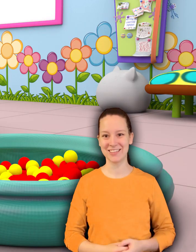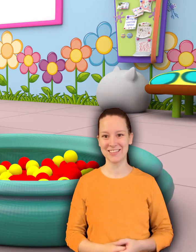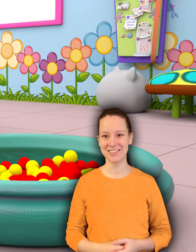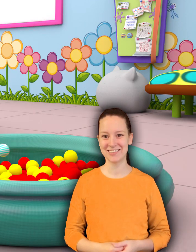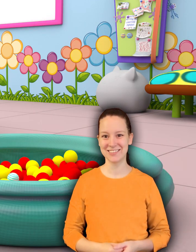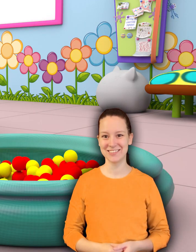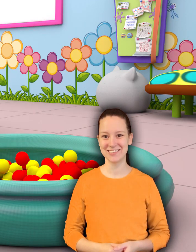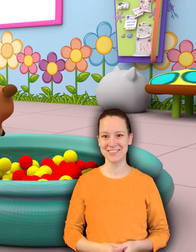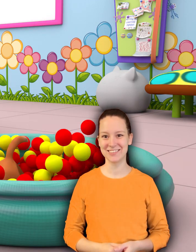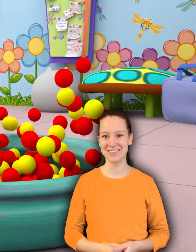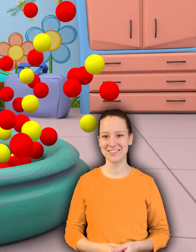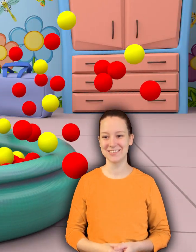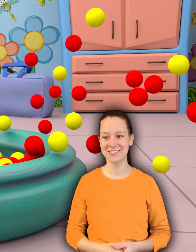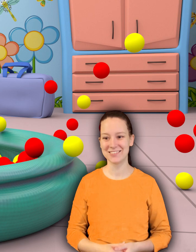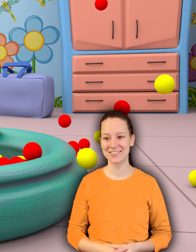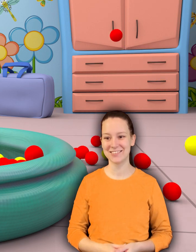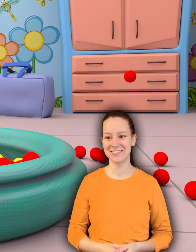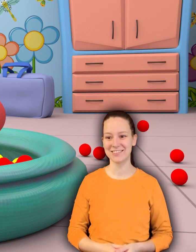bingo